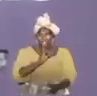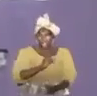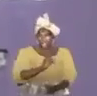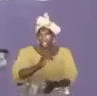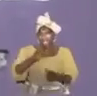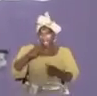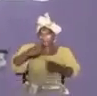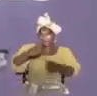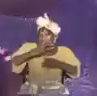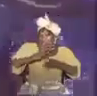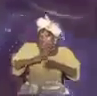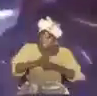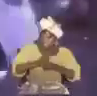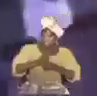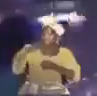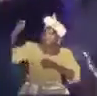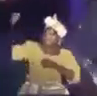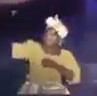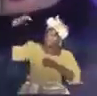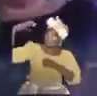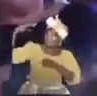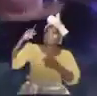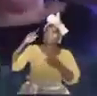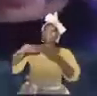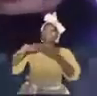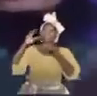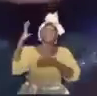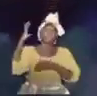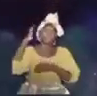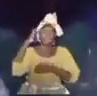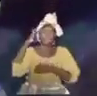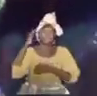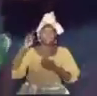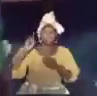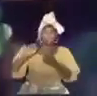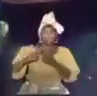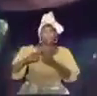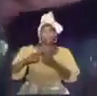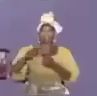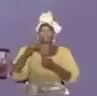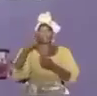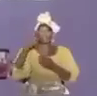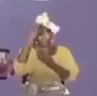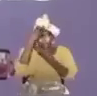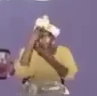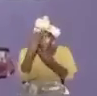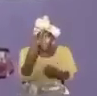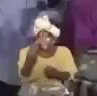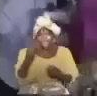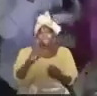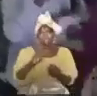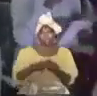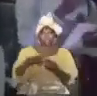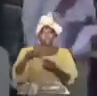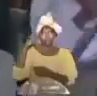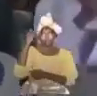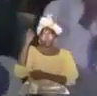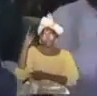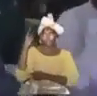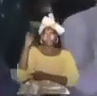Tonight we receive grace. Grace to hear, but beyond hearing, grace to